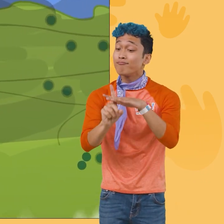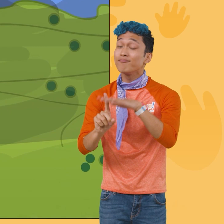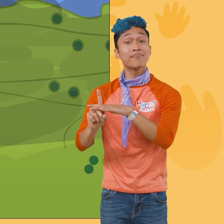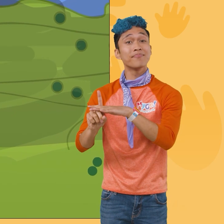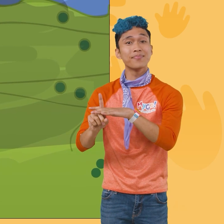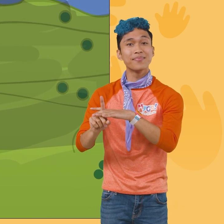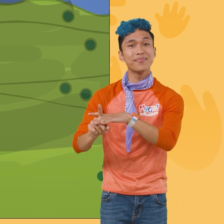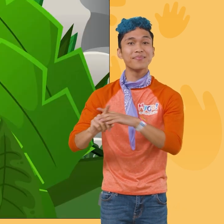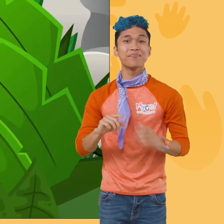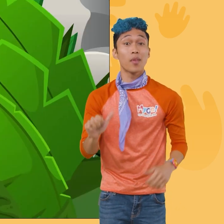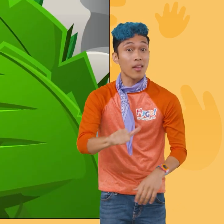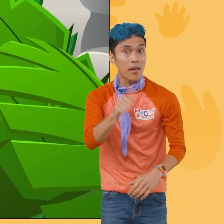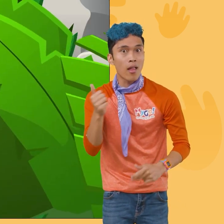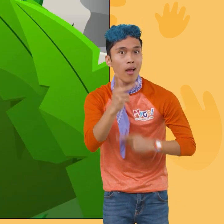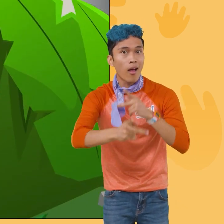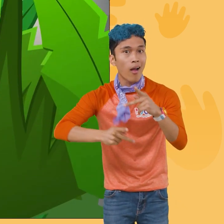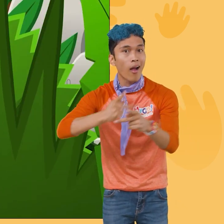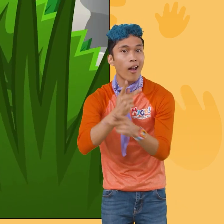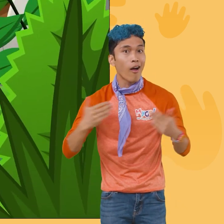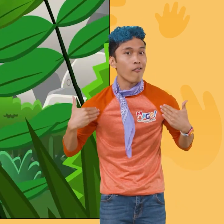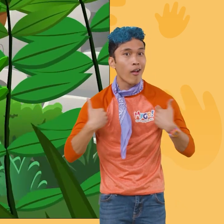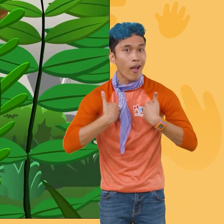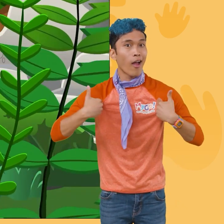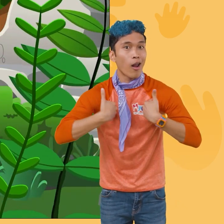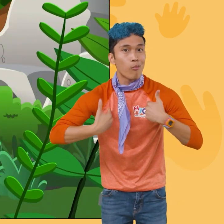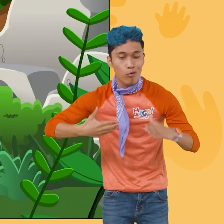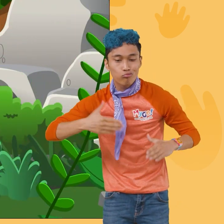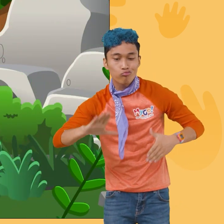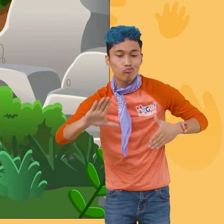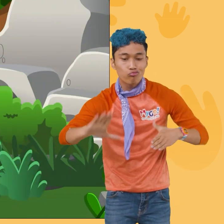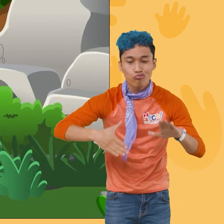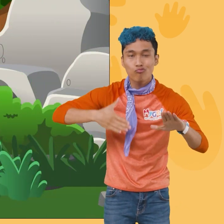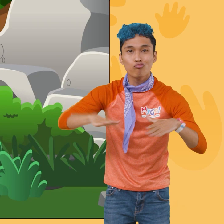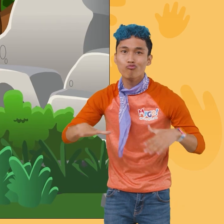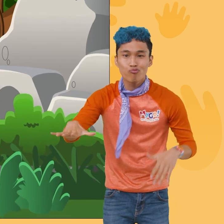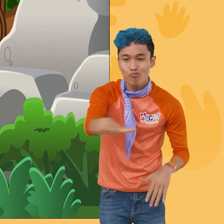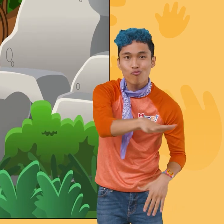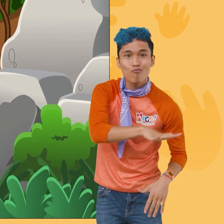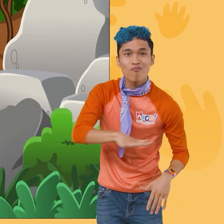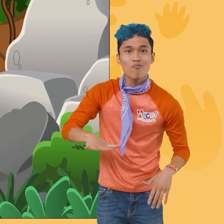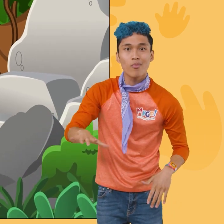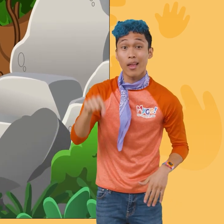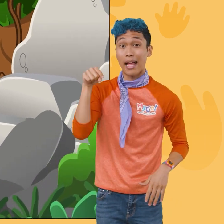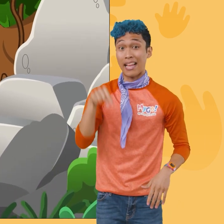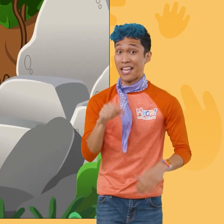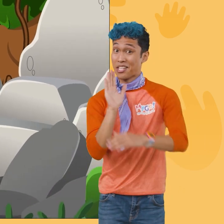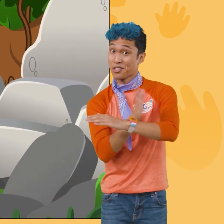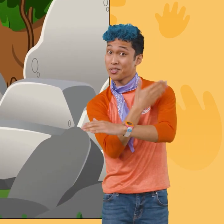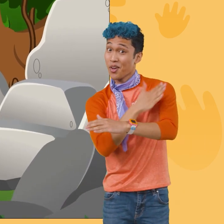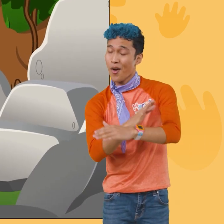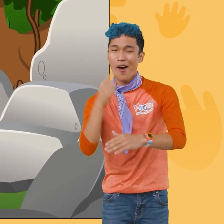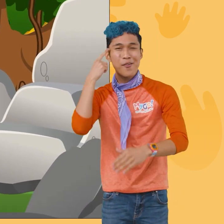existed, another kind of creature ruled the land, and this is